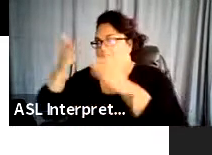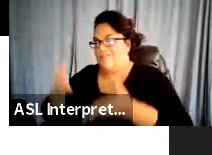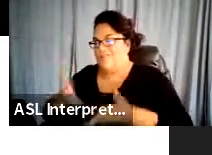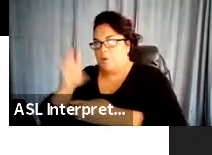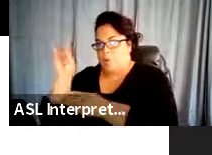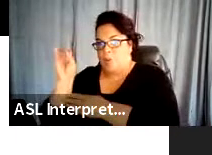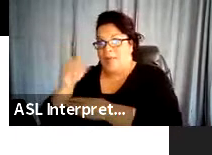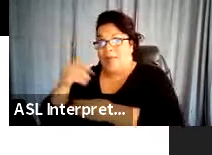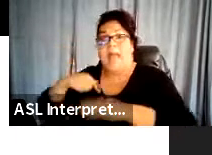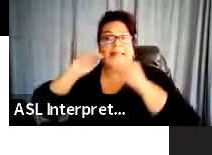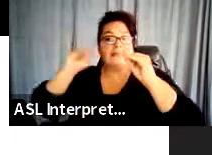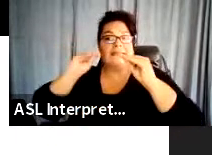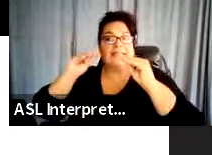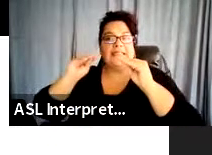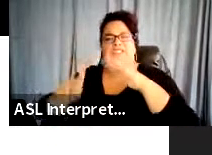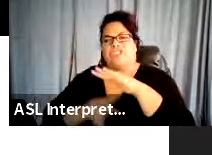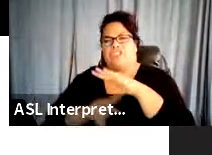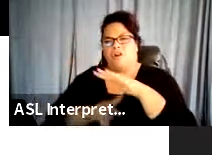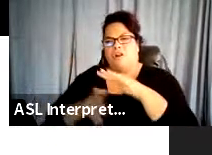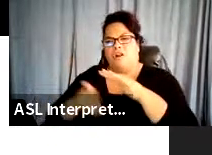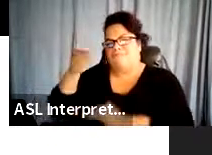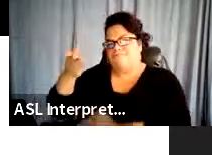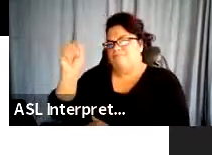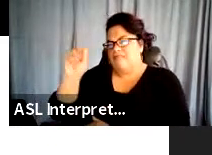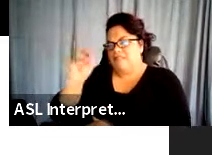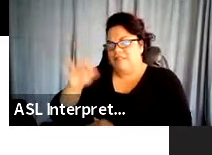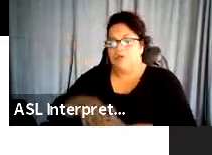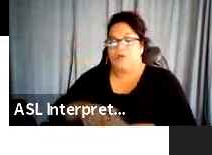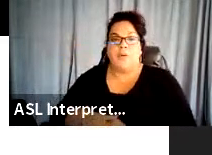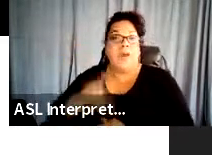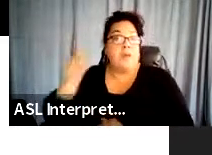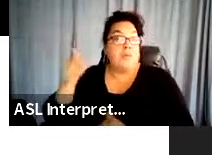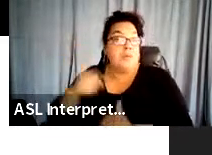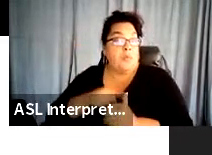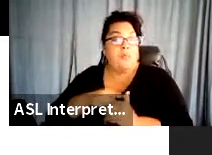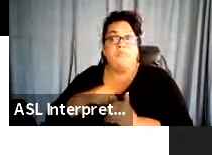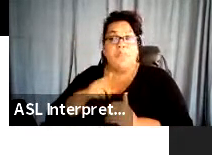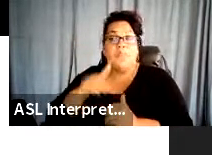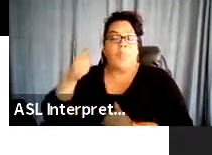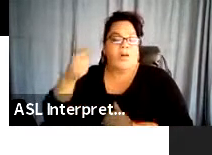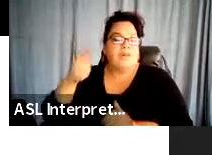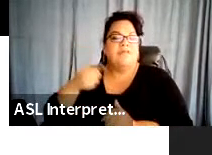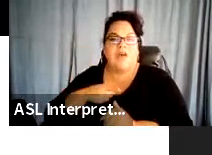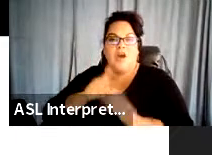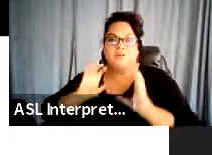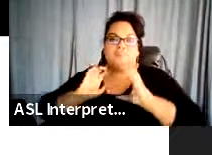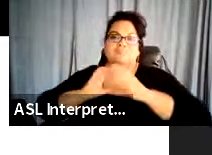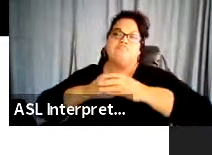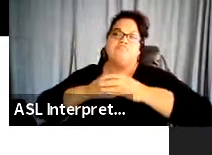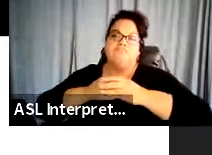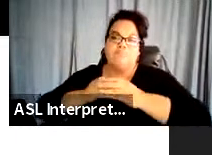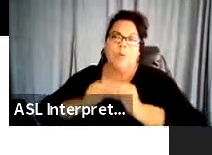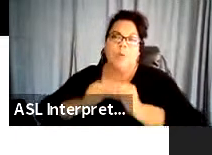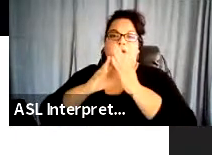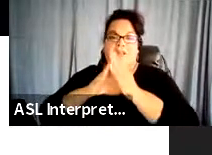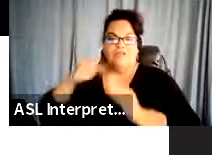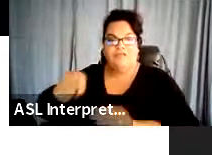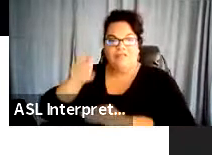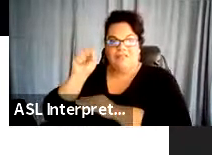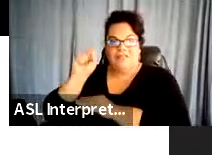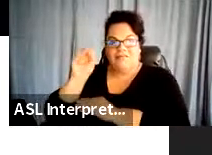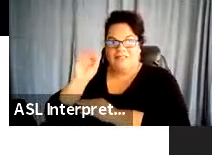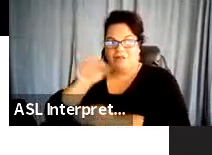teach kindergarten in San Francisco, and I'm one of the organizers of San Francisco Zine Fest. My